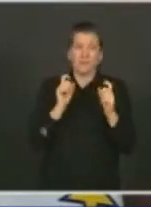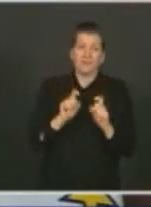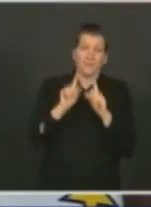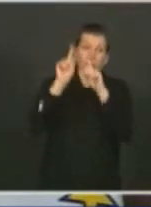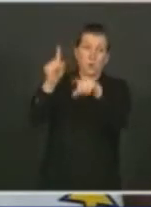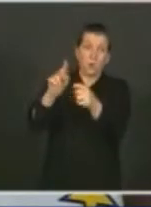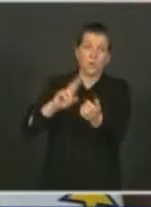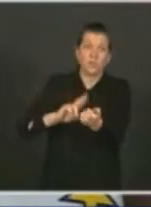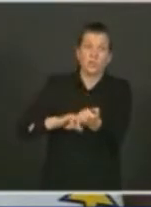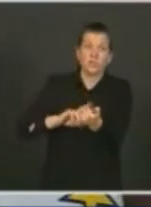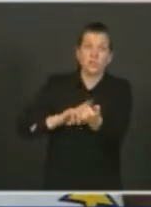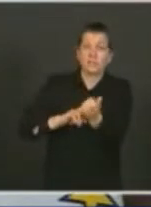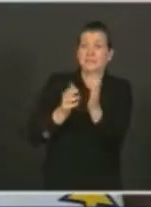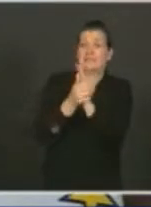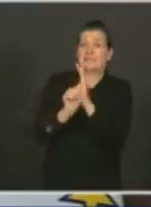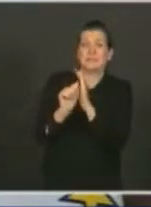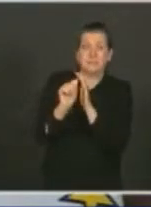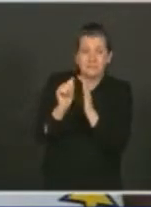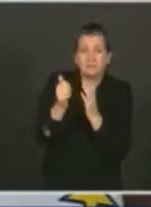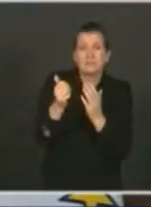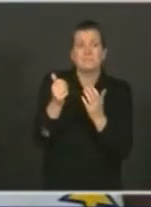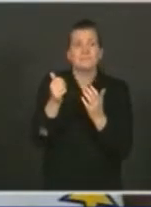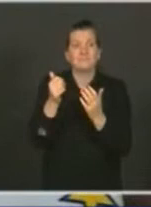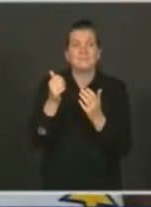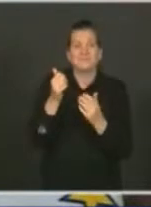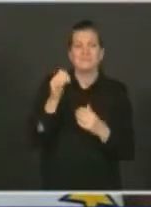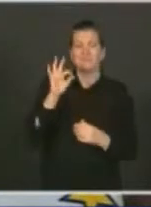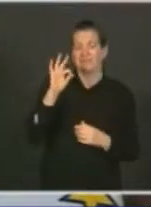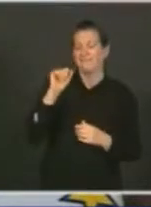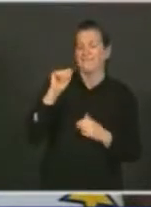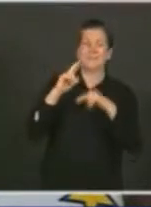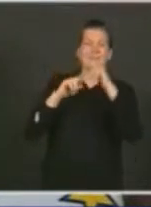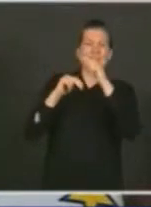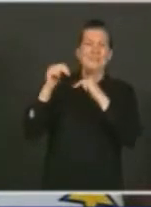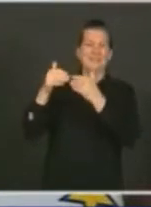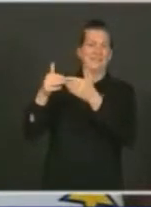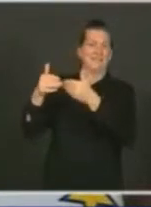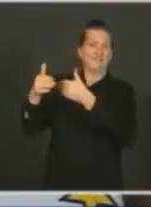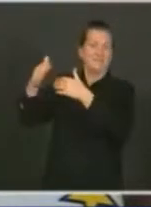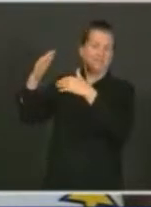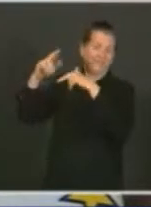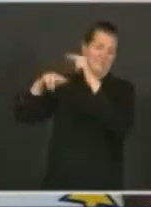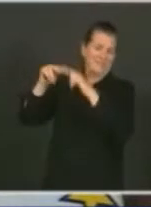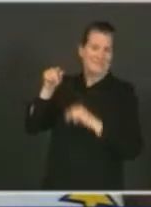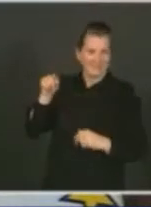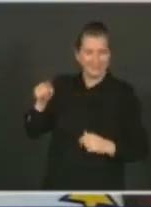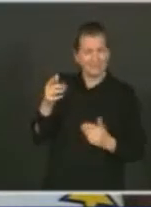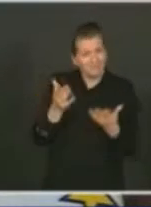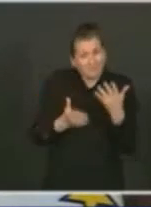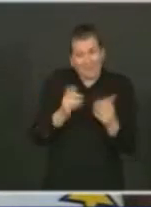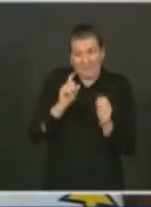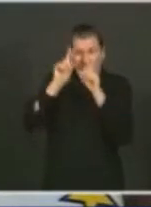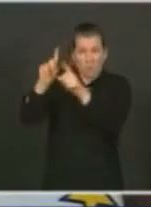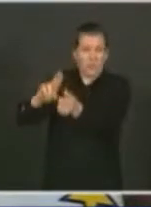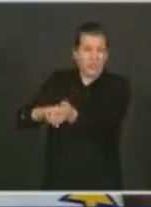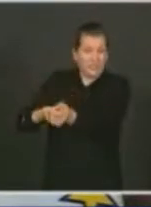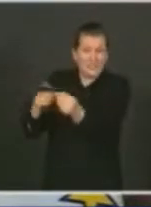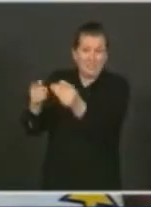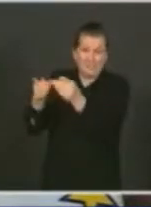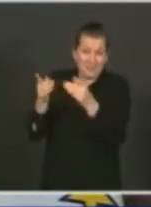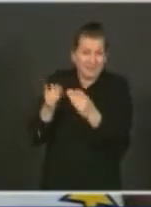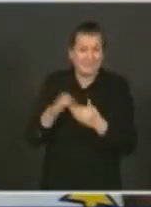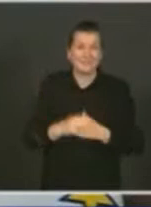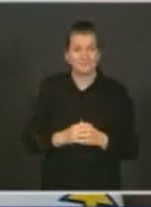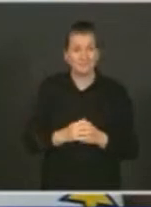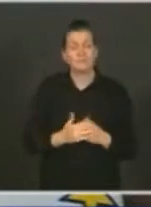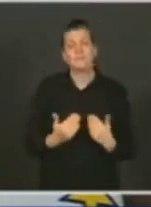need the skilled nursing facilities to go ahead and accept those patients. I know you're nervous to do it. It's different now than it was in the spring. We have